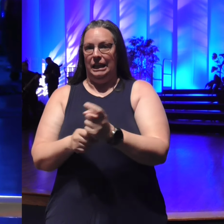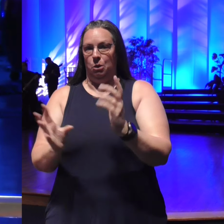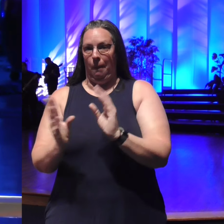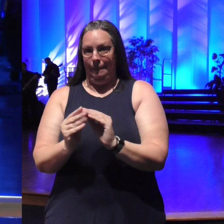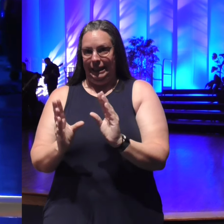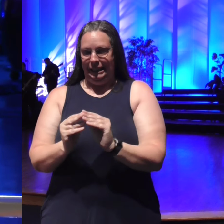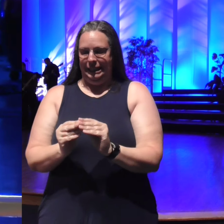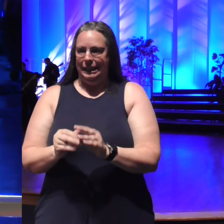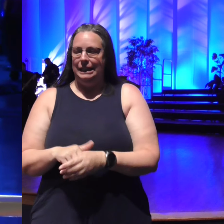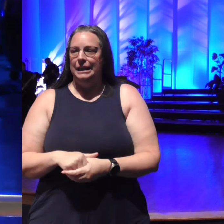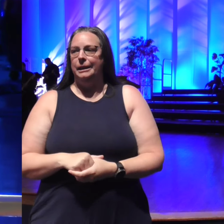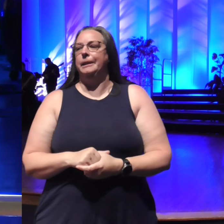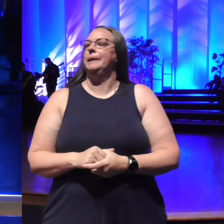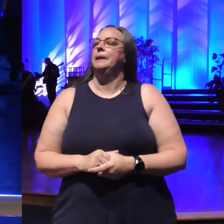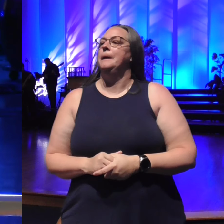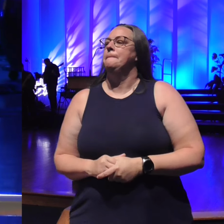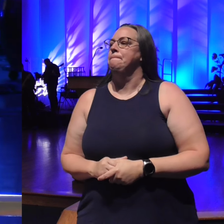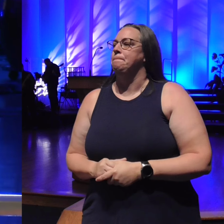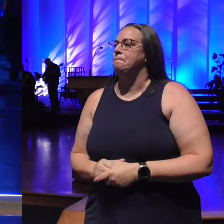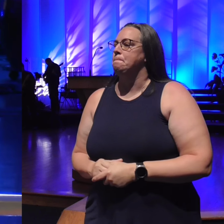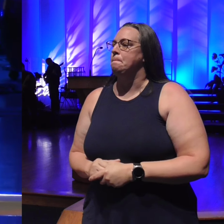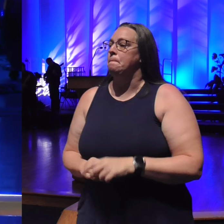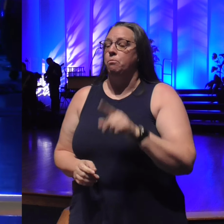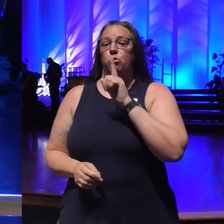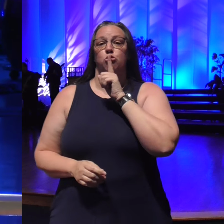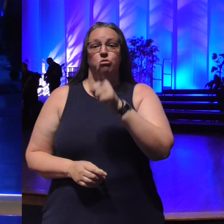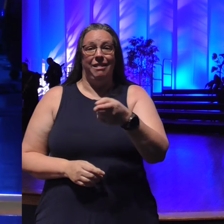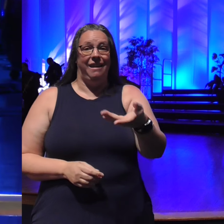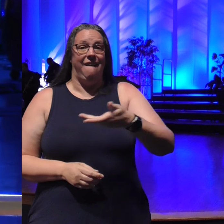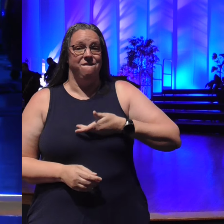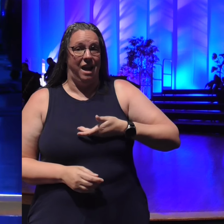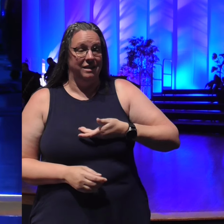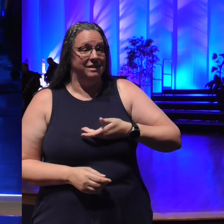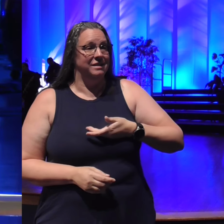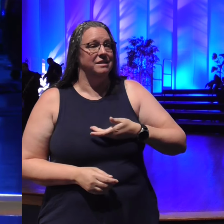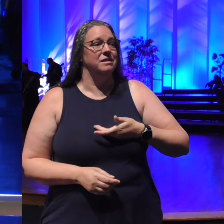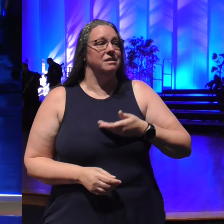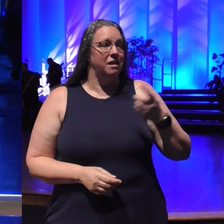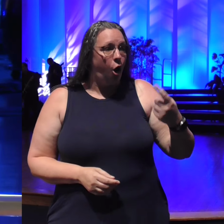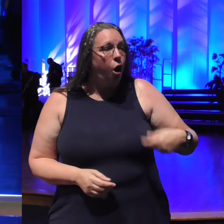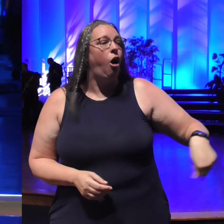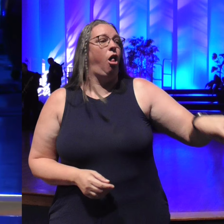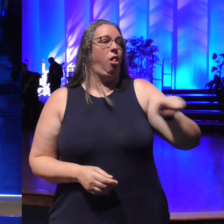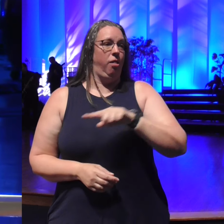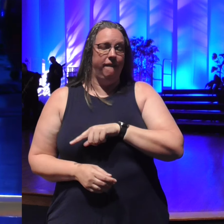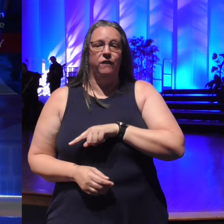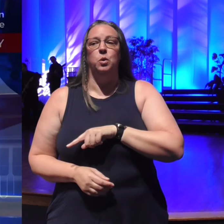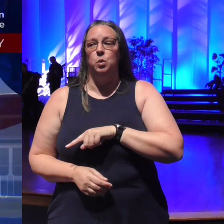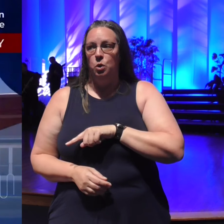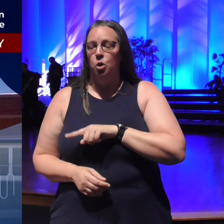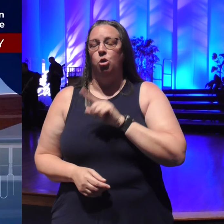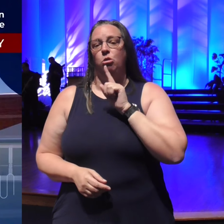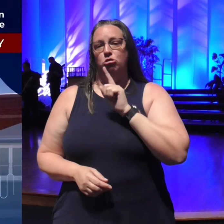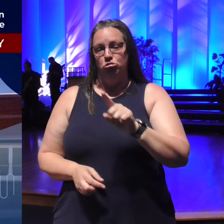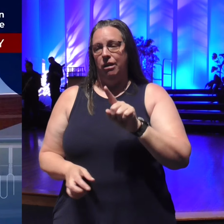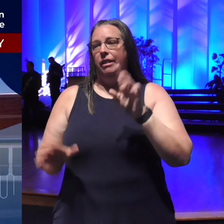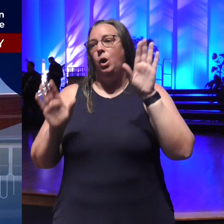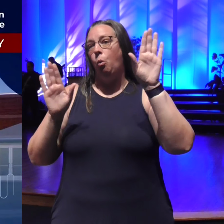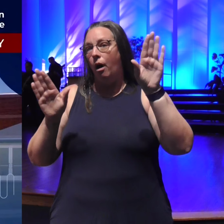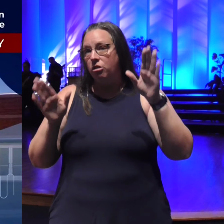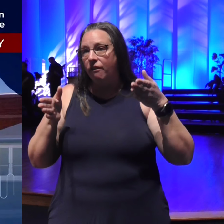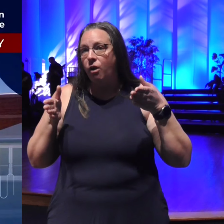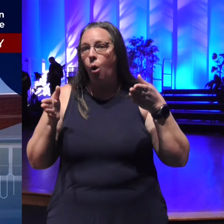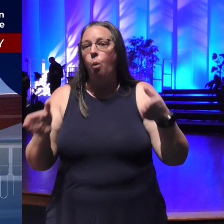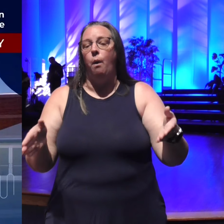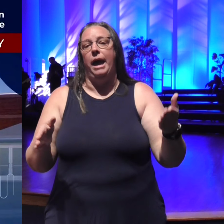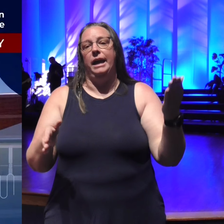meeting and really invite you into that, because it's such a wonderful way to get in touch